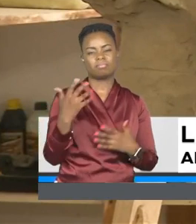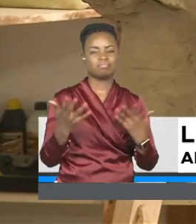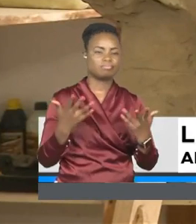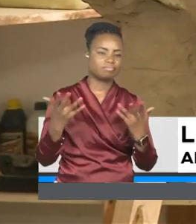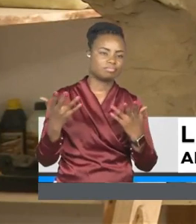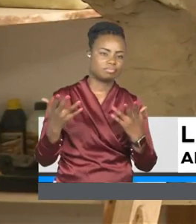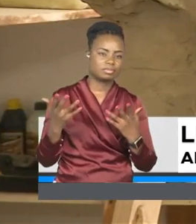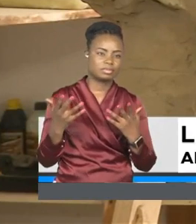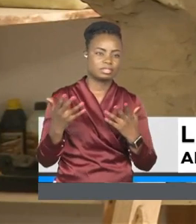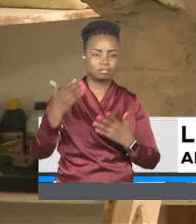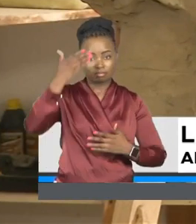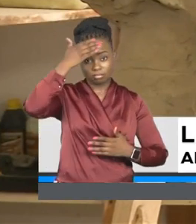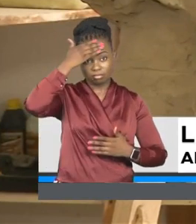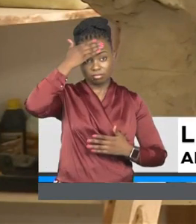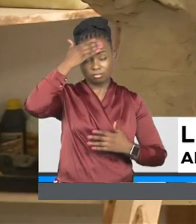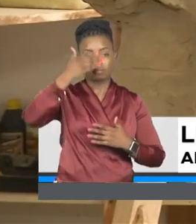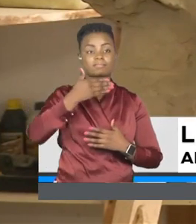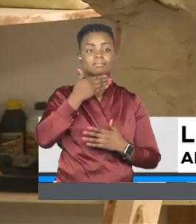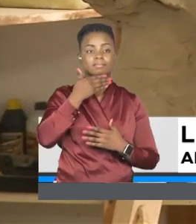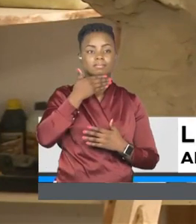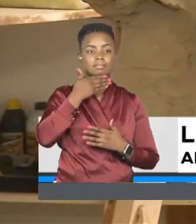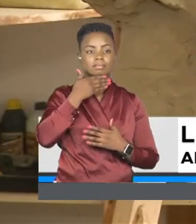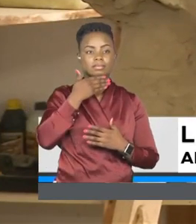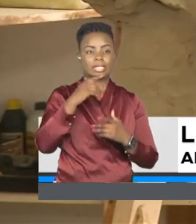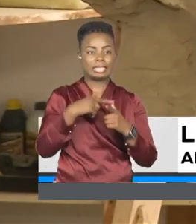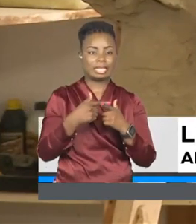From the forehead to the chin, and then